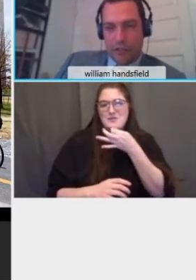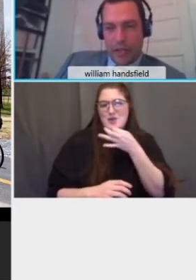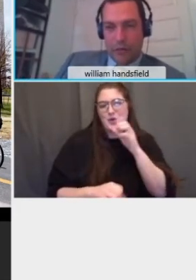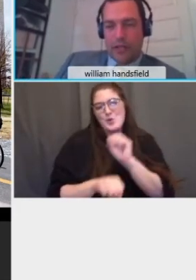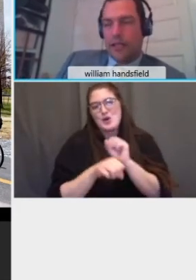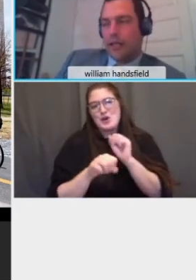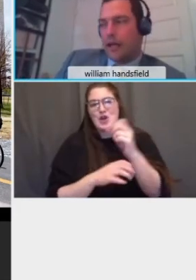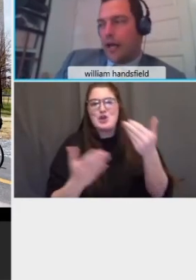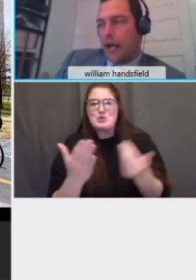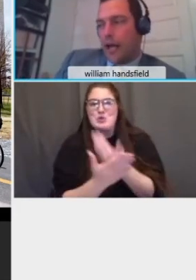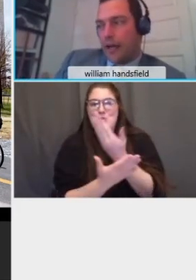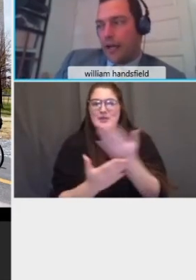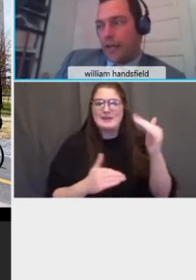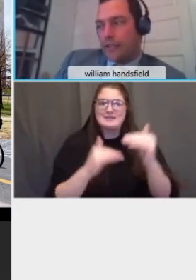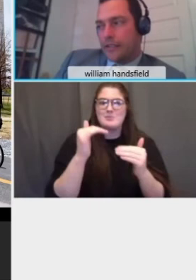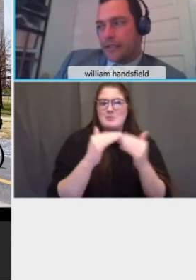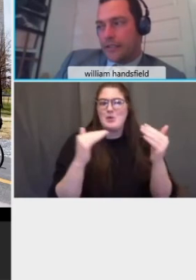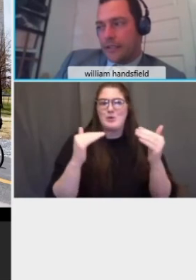out the overall network.